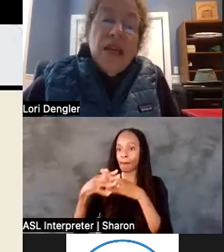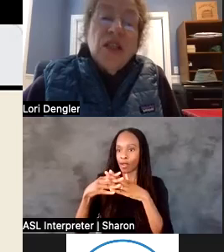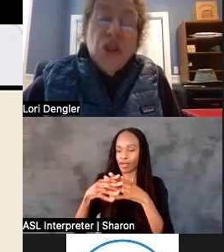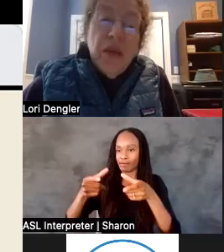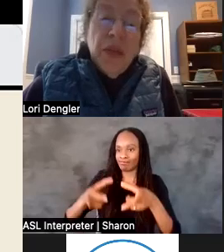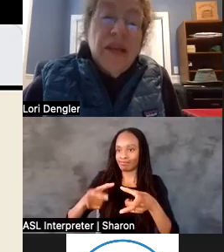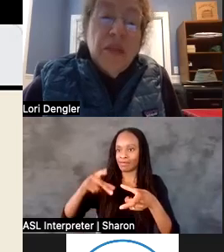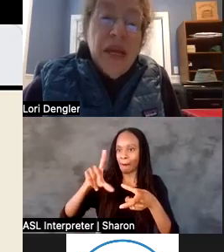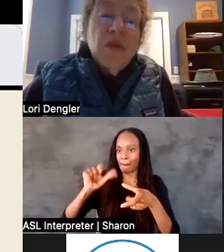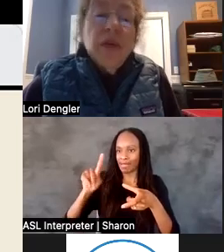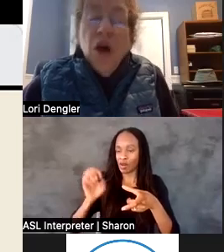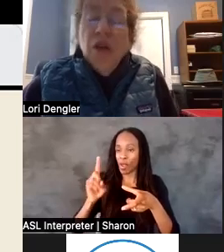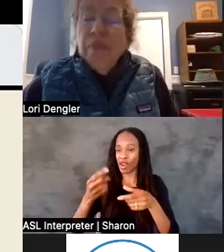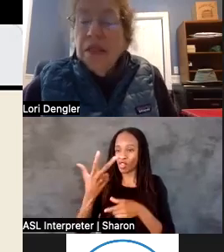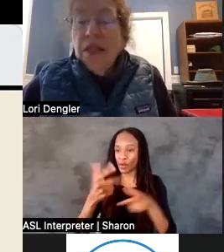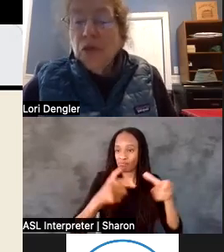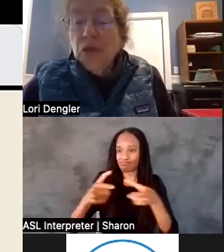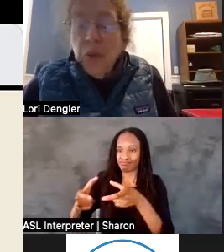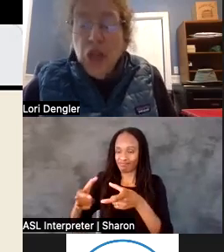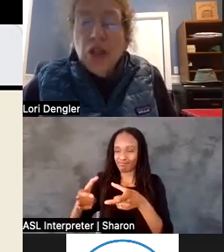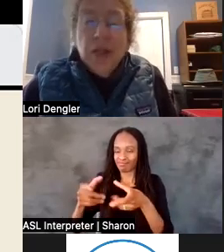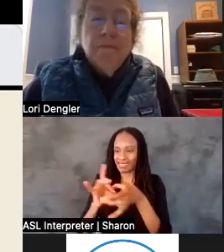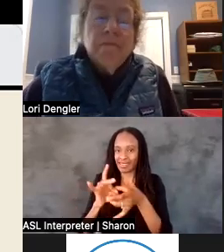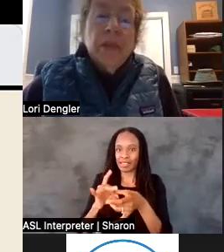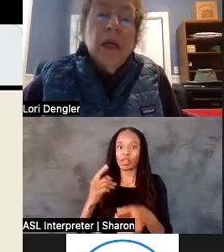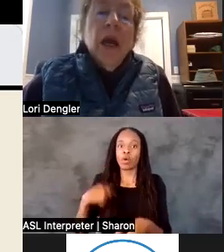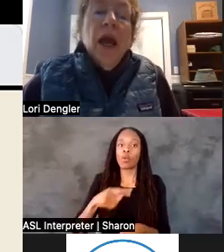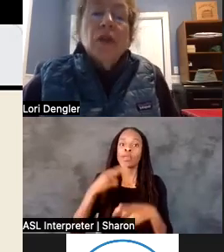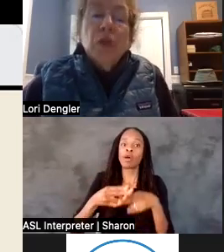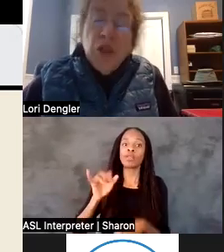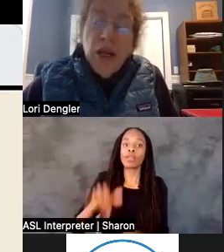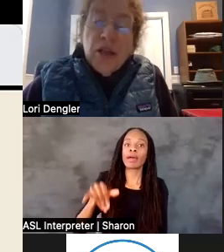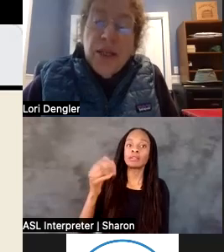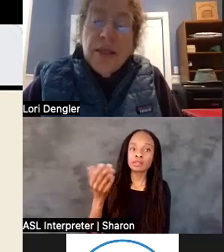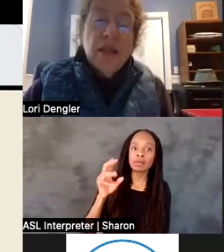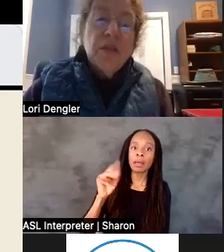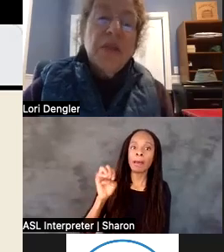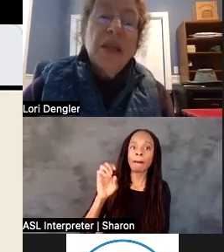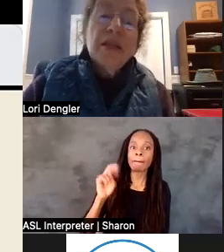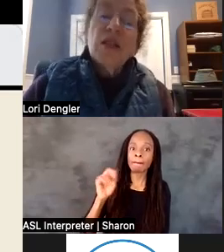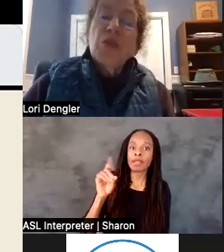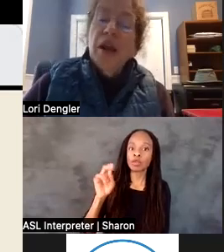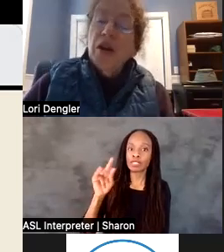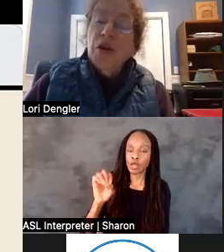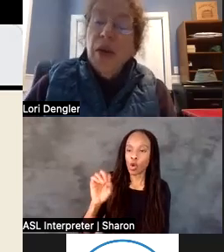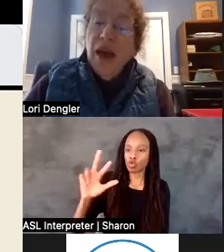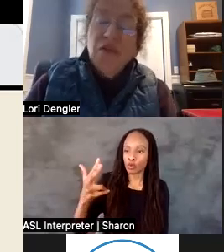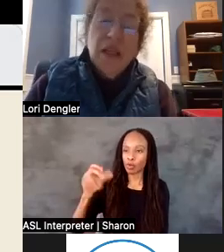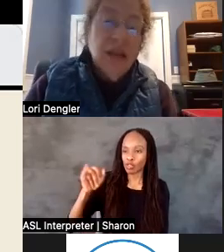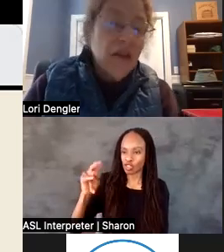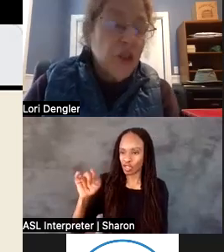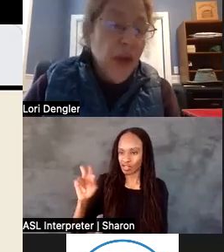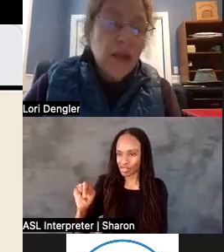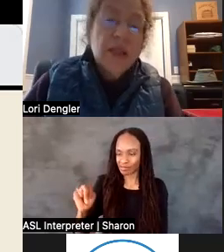Where these 3 plates meet, we call the Mendocino triple junction. And triple junctions tend to be places where you have